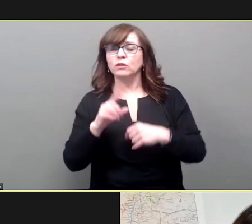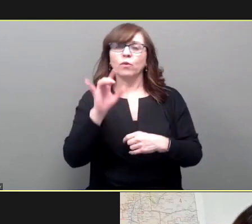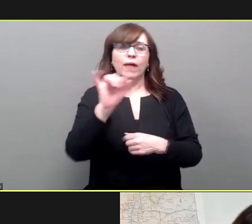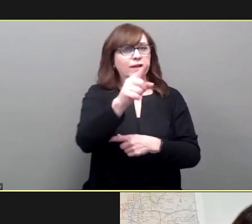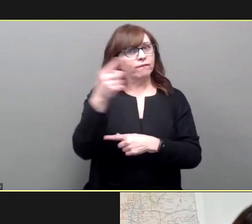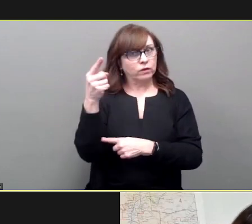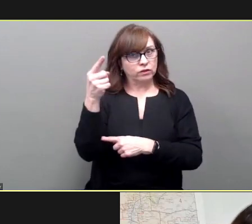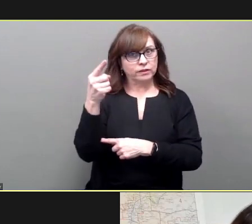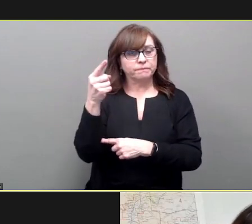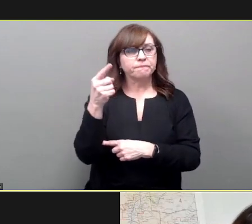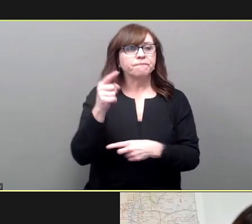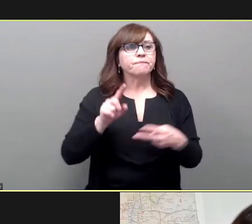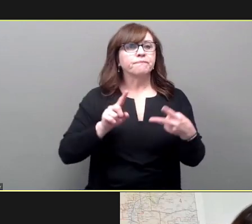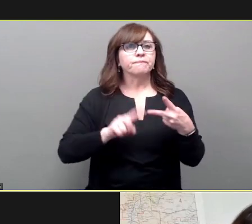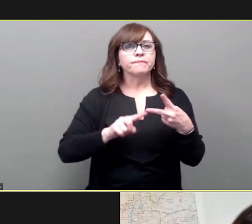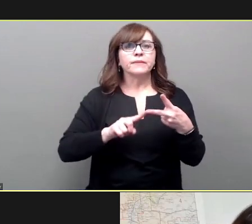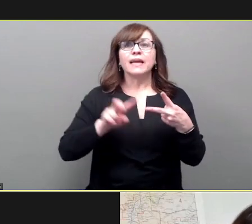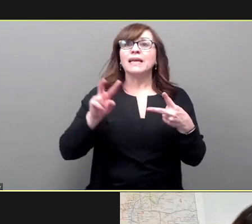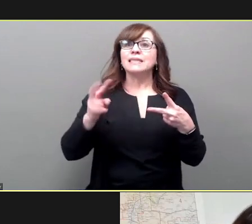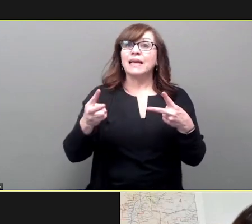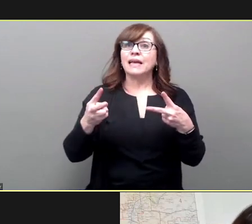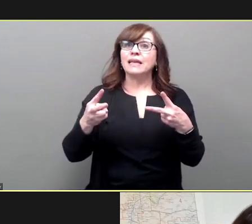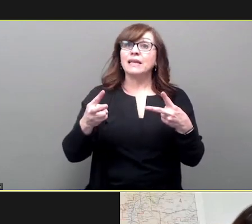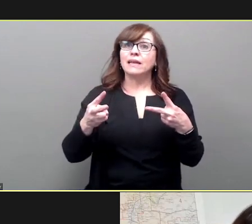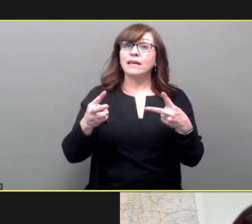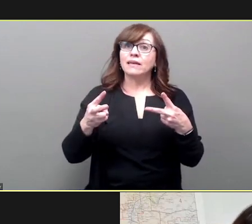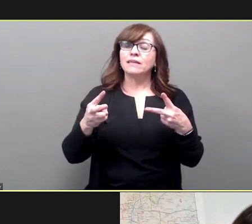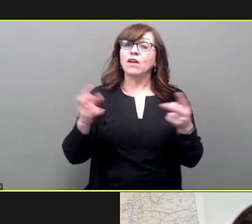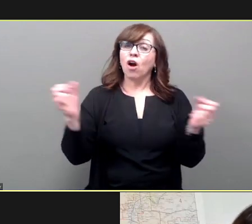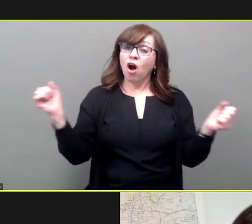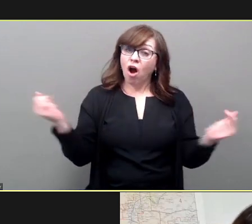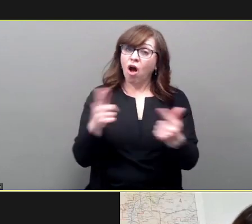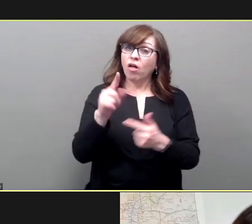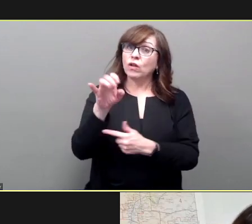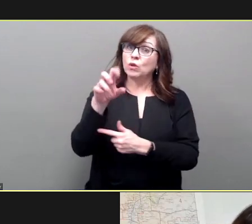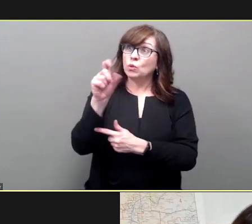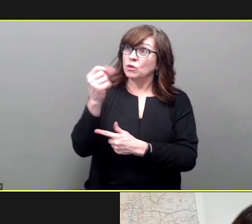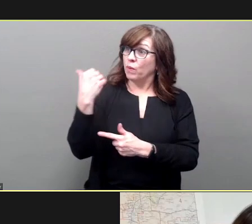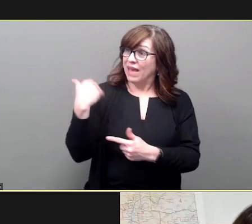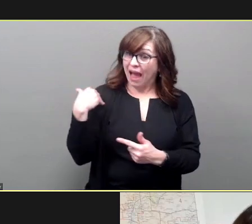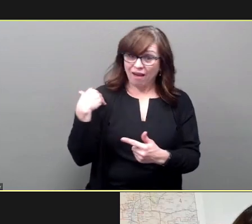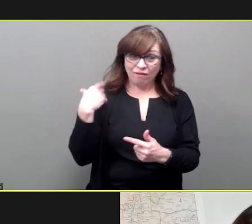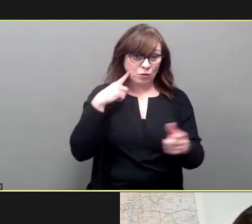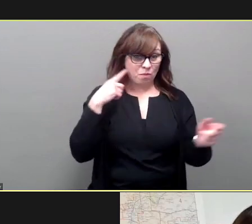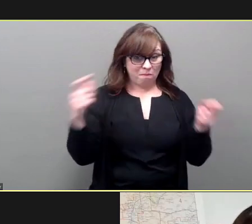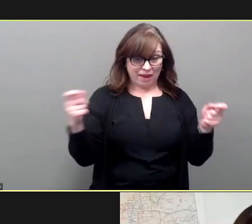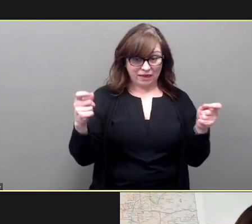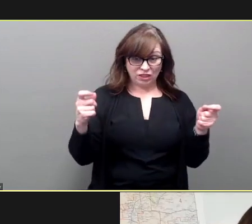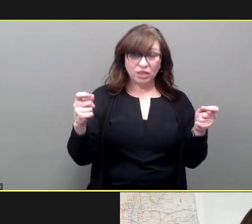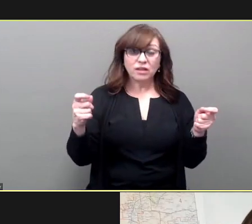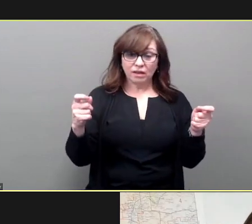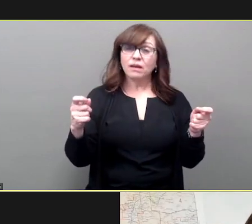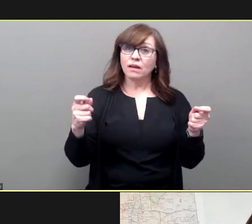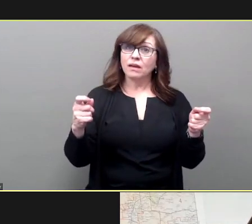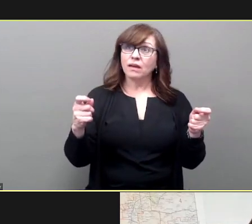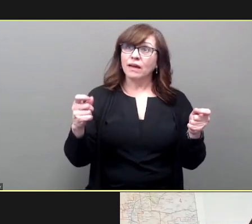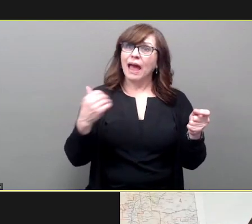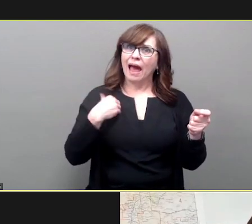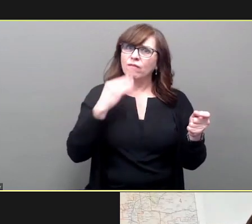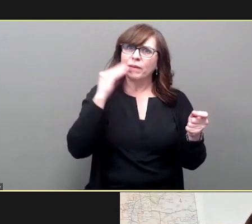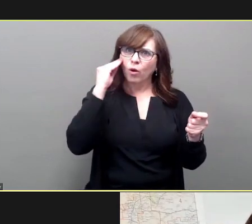one. Two, I think, is bringing all the tools to manage COVID home. And so I think that